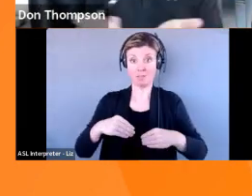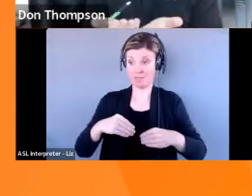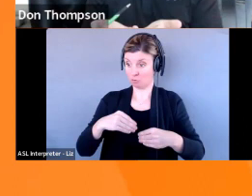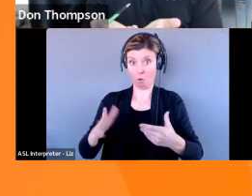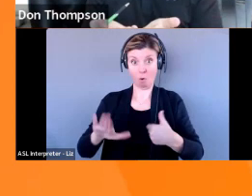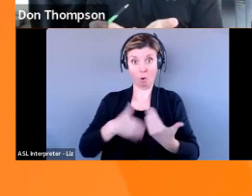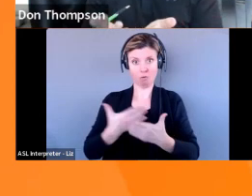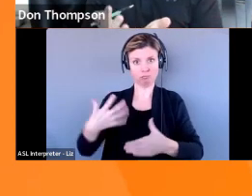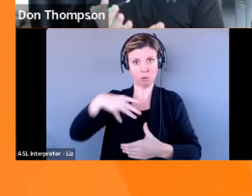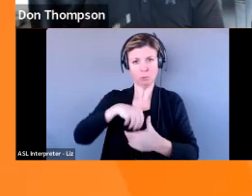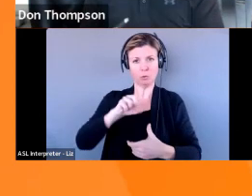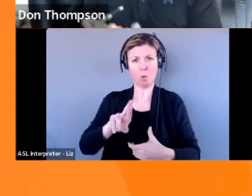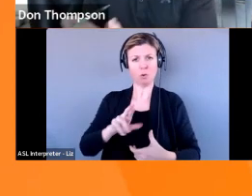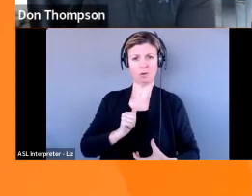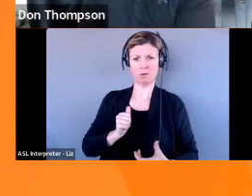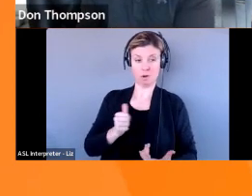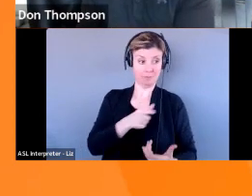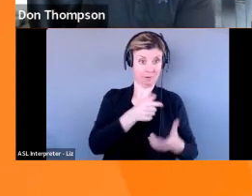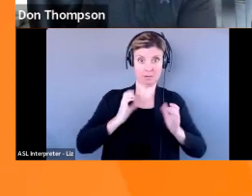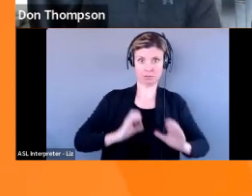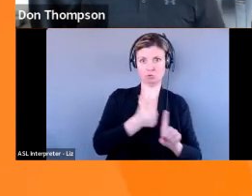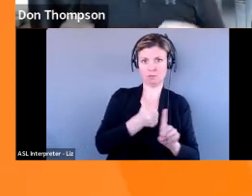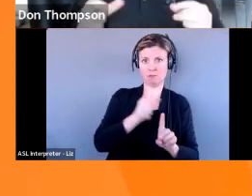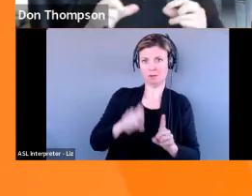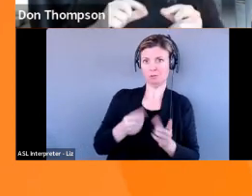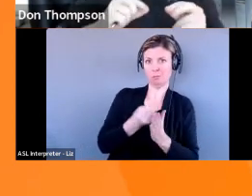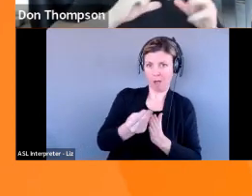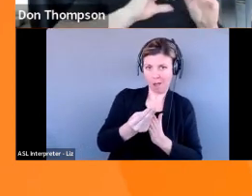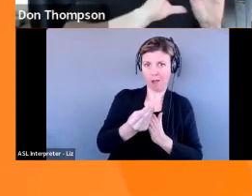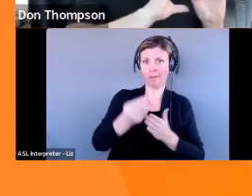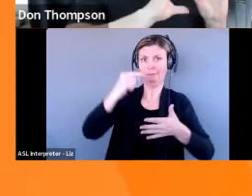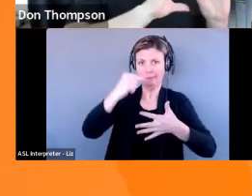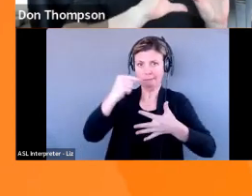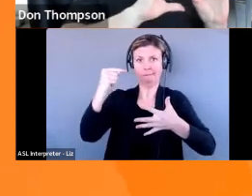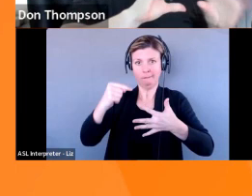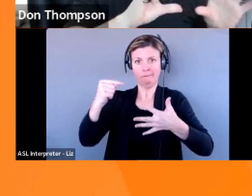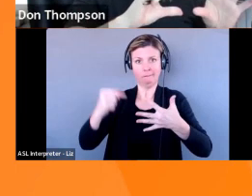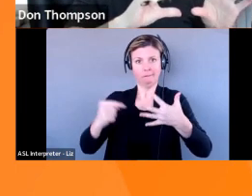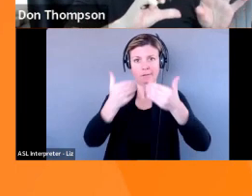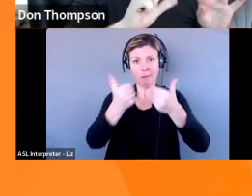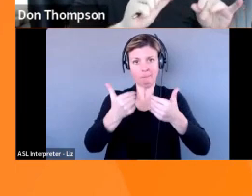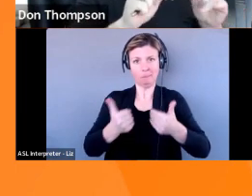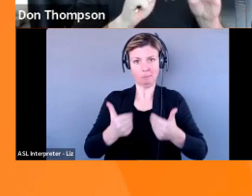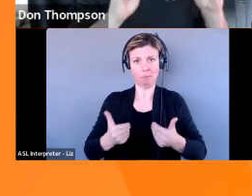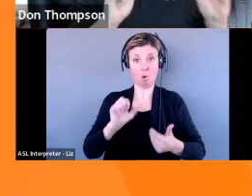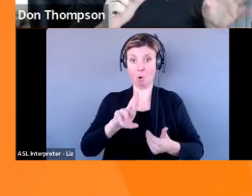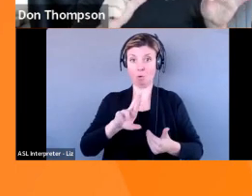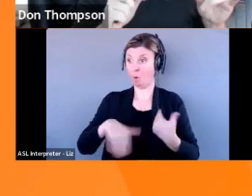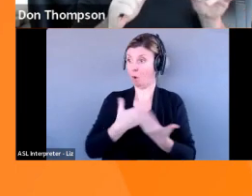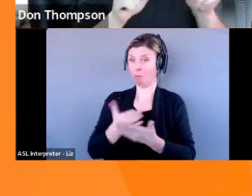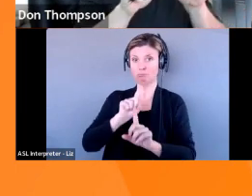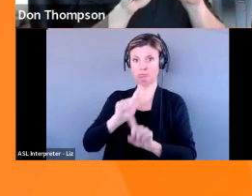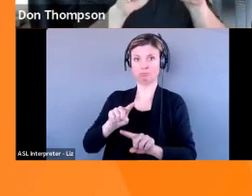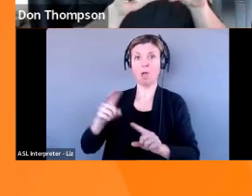everything the customer needs to be working day one. And so We've worked with some clients where we